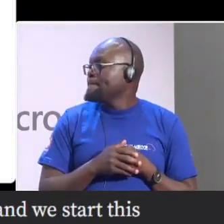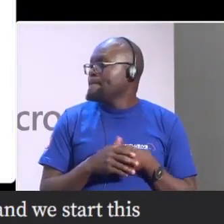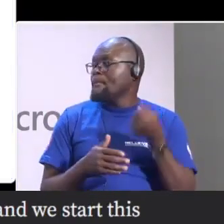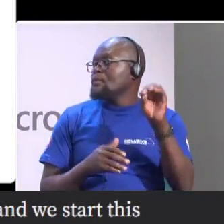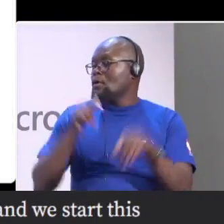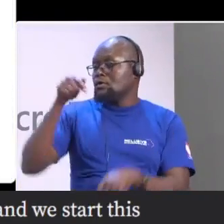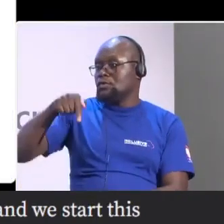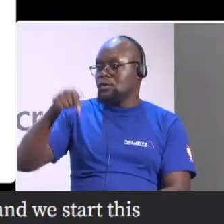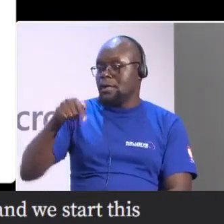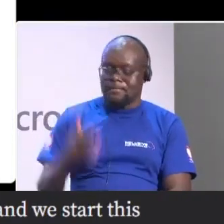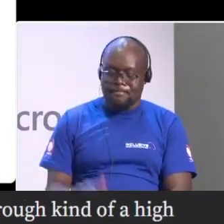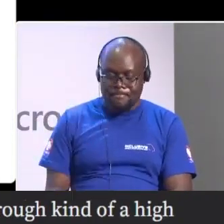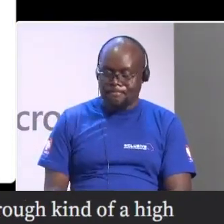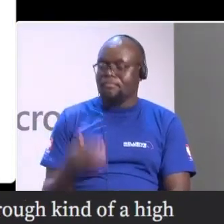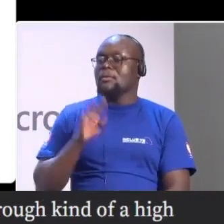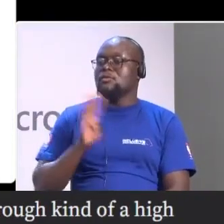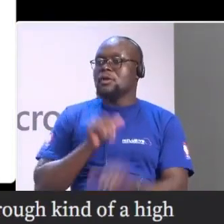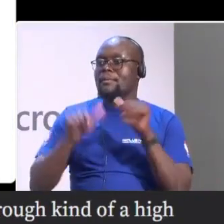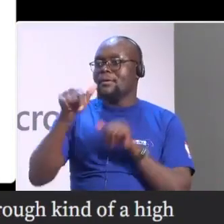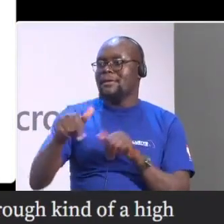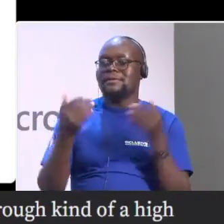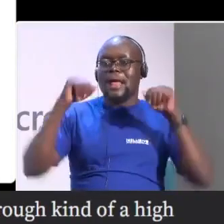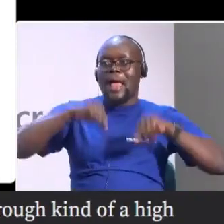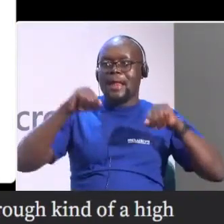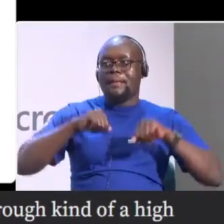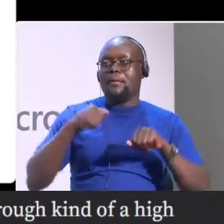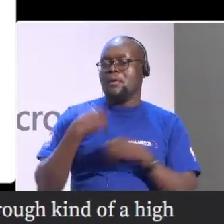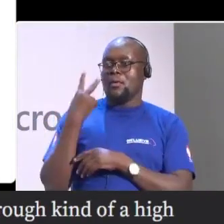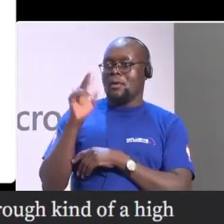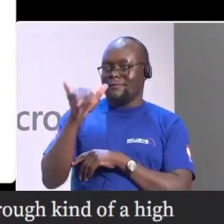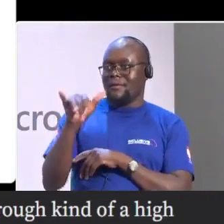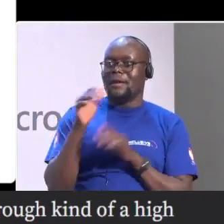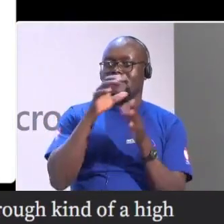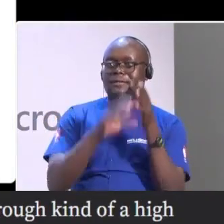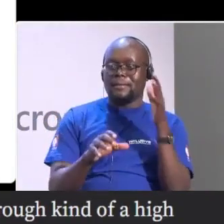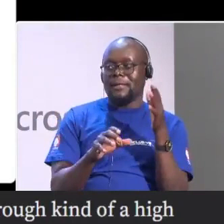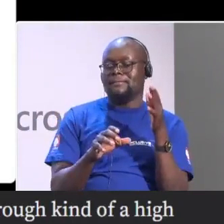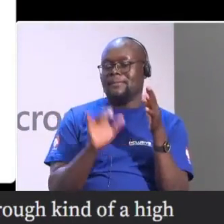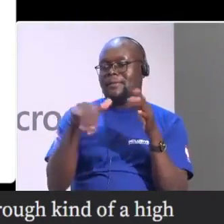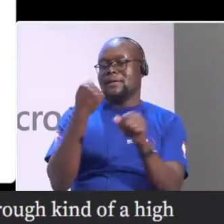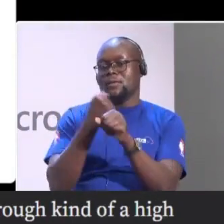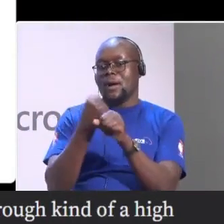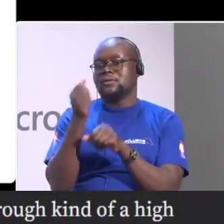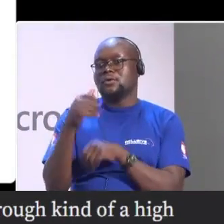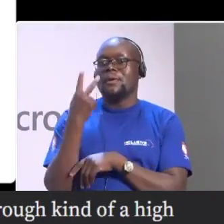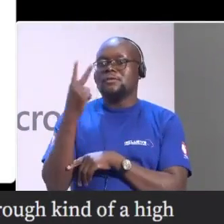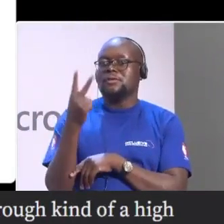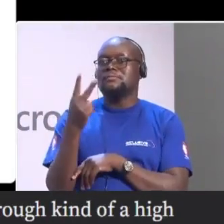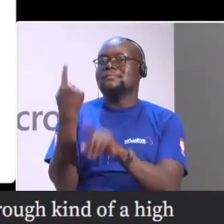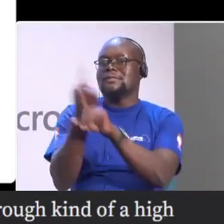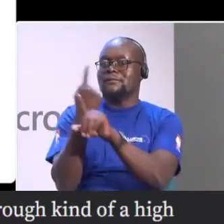So today, we're going to be talking about this network because what we're looking at for the chapter is a network. So we want to see